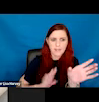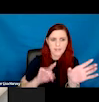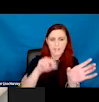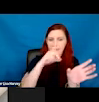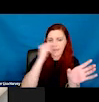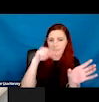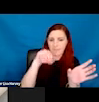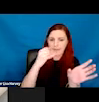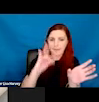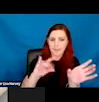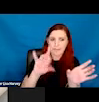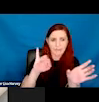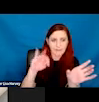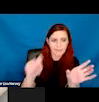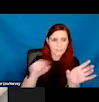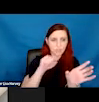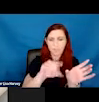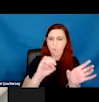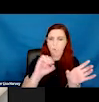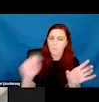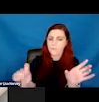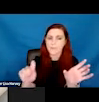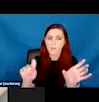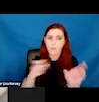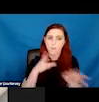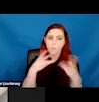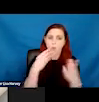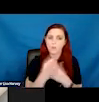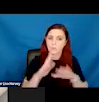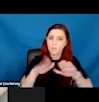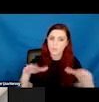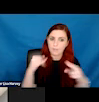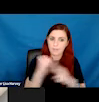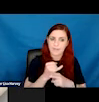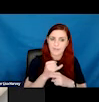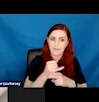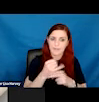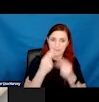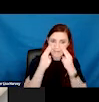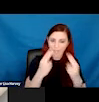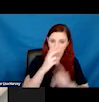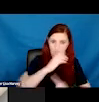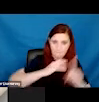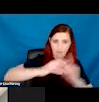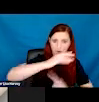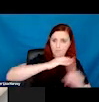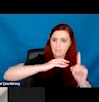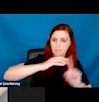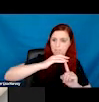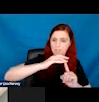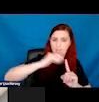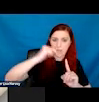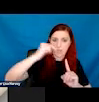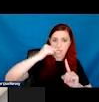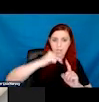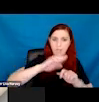Niamh Kent, who's an occupational therapist who works with children in the natural environment.